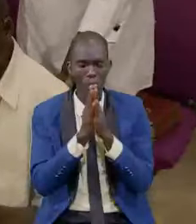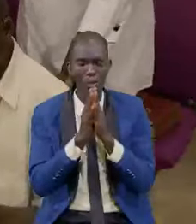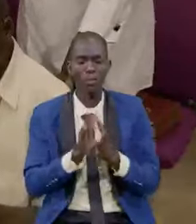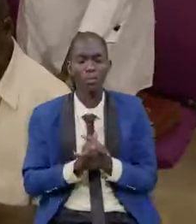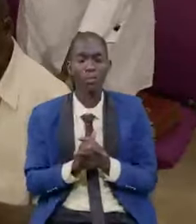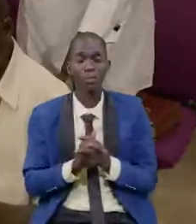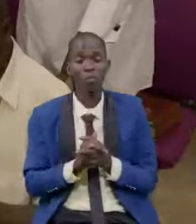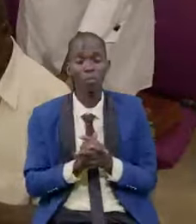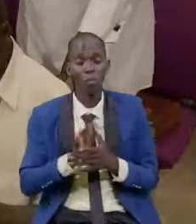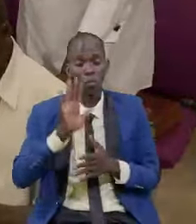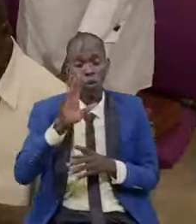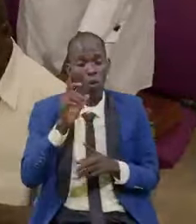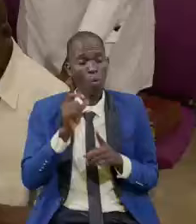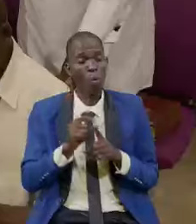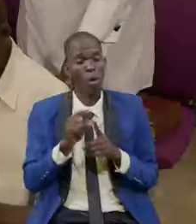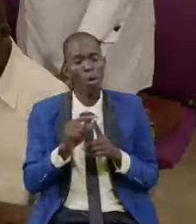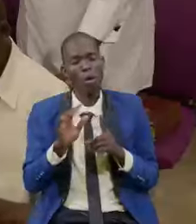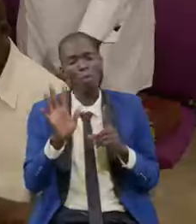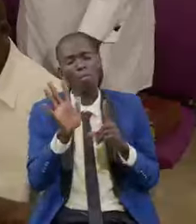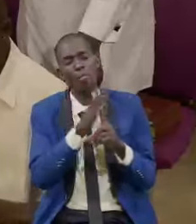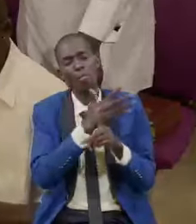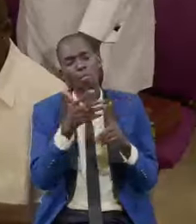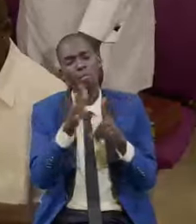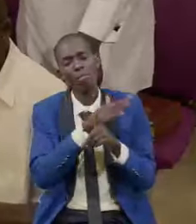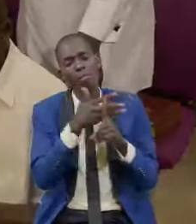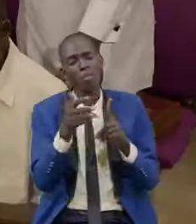Does your word flatter